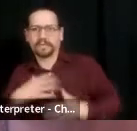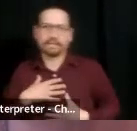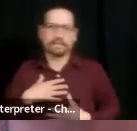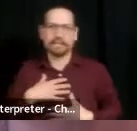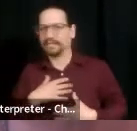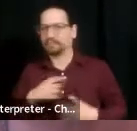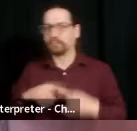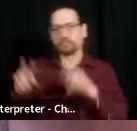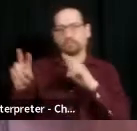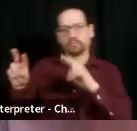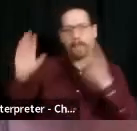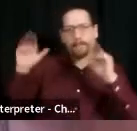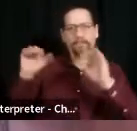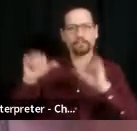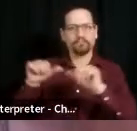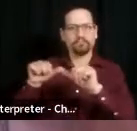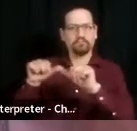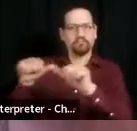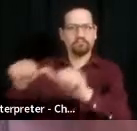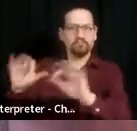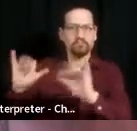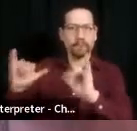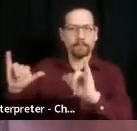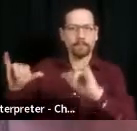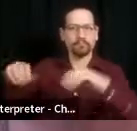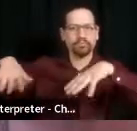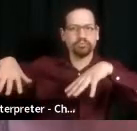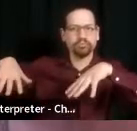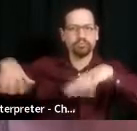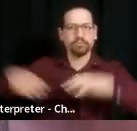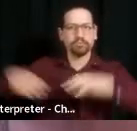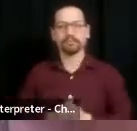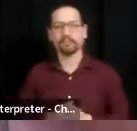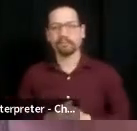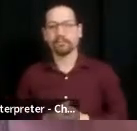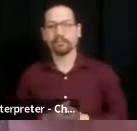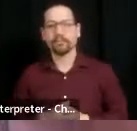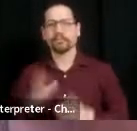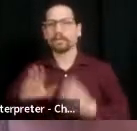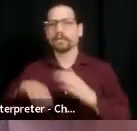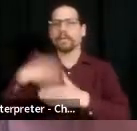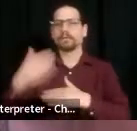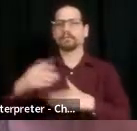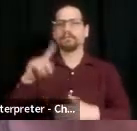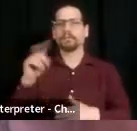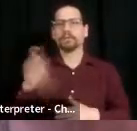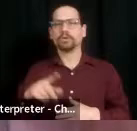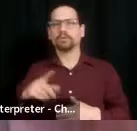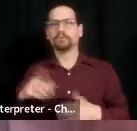hours. Would Chris Kelly from National Grid be in a position to give us an update on that? I think he would.